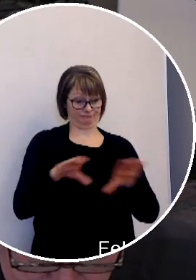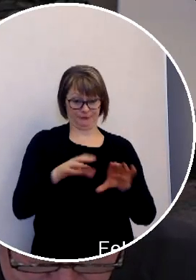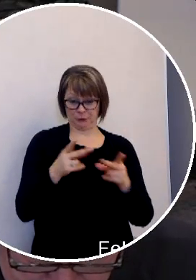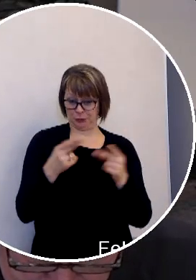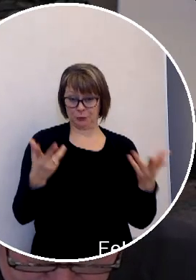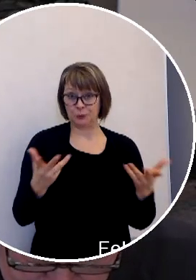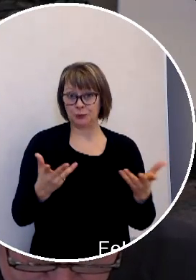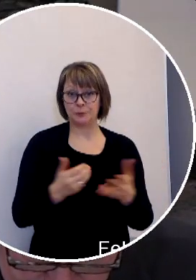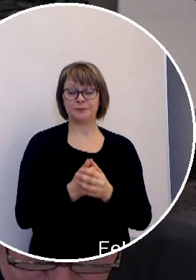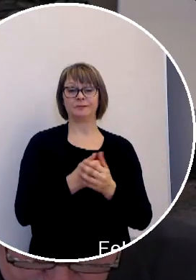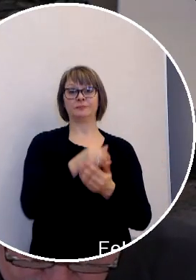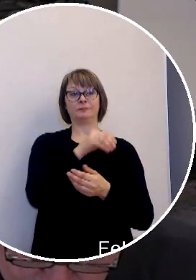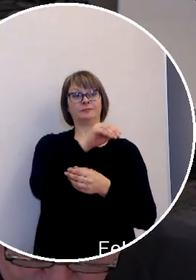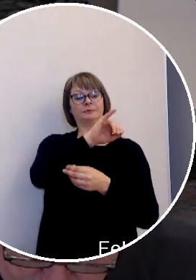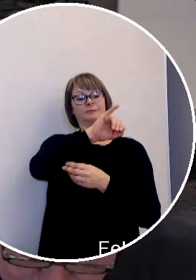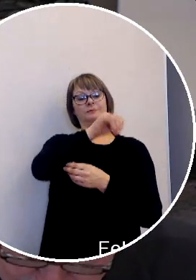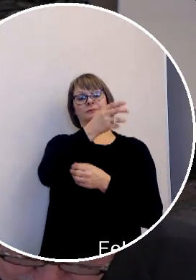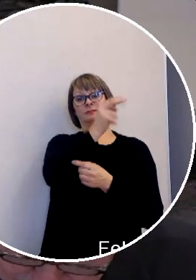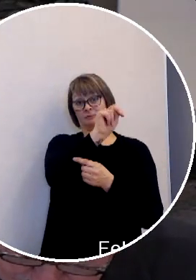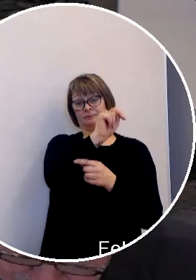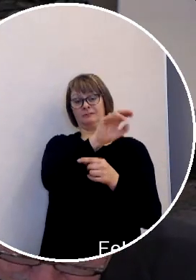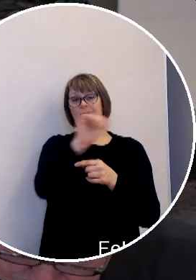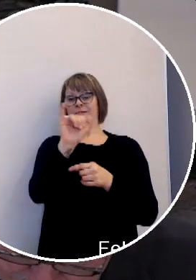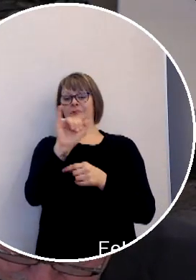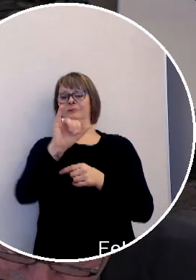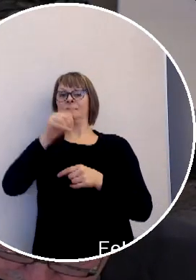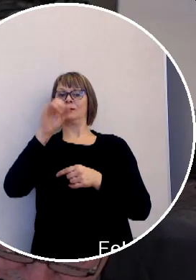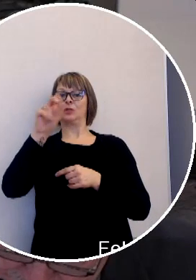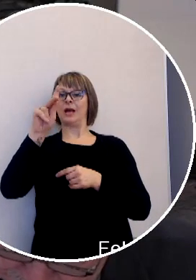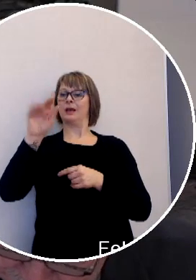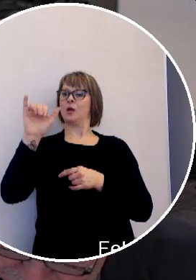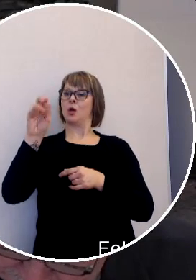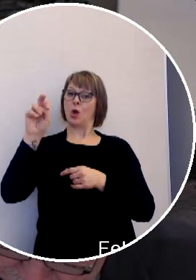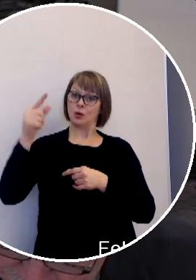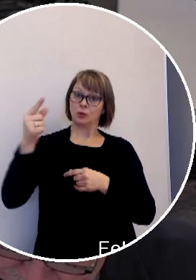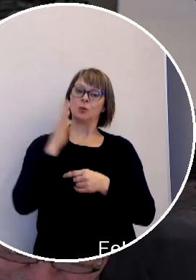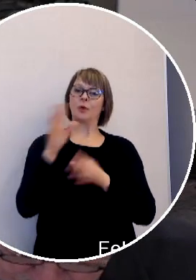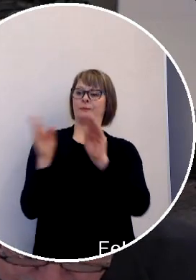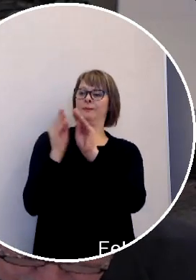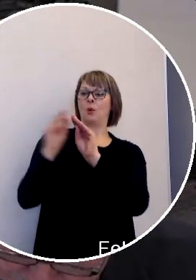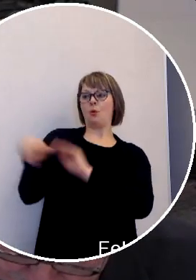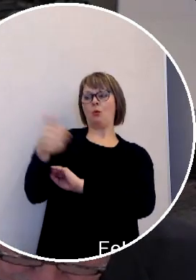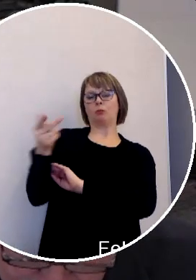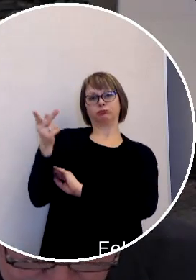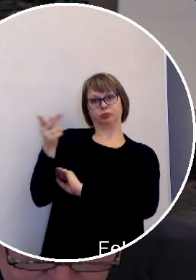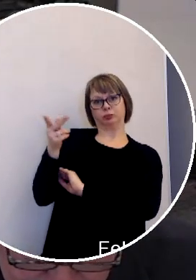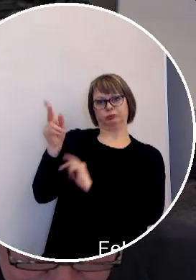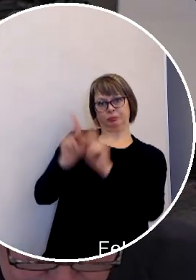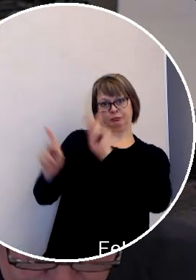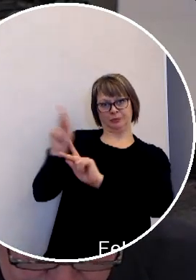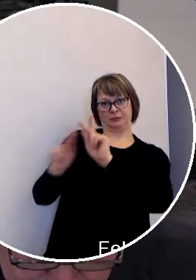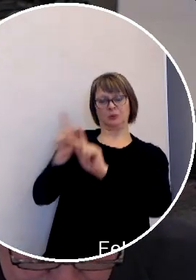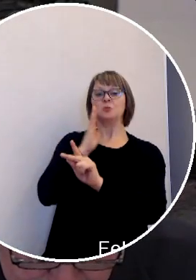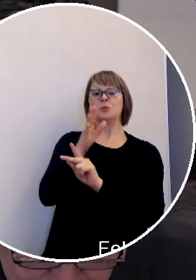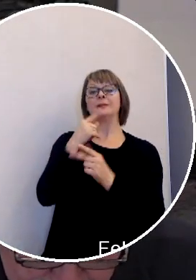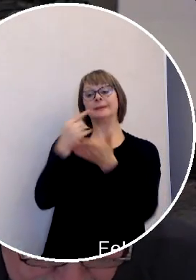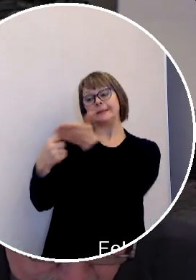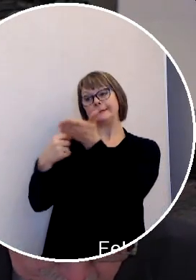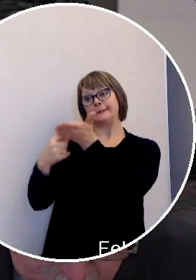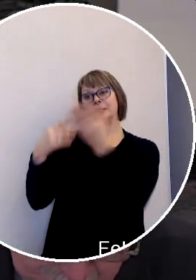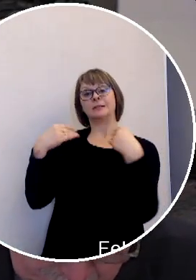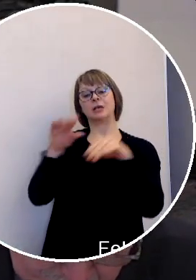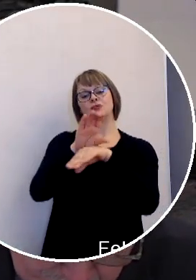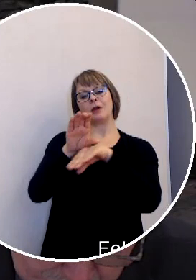Mr. John Moores and Mr. Zach Young were to meet with Ms. Michelle Healy and Ms. Heidi Boyd to discuss the sale of chocolate milk